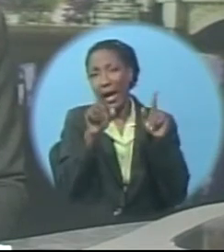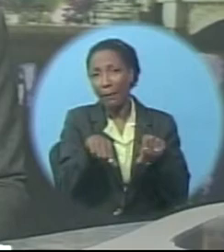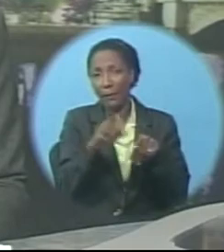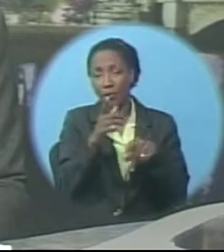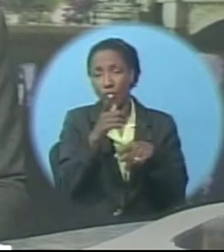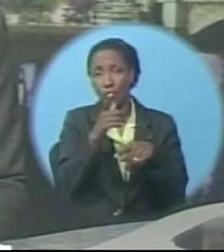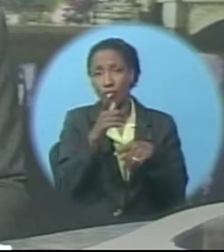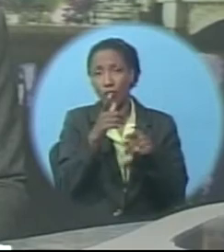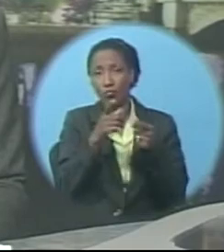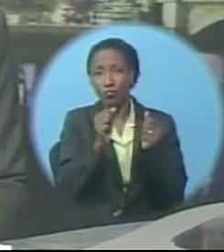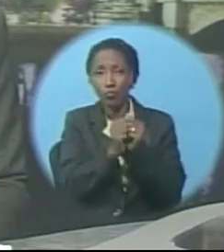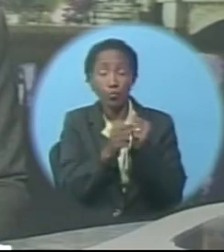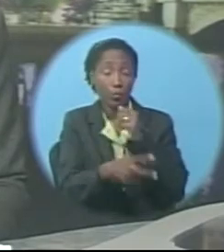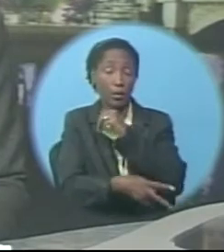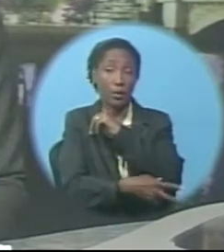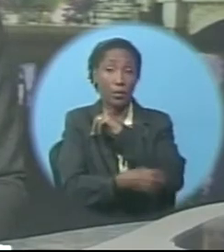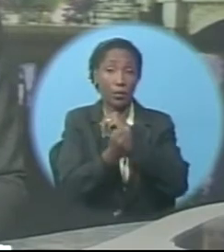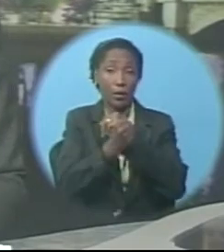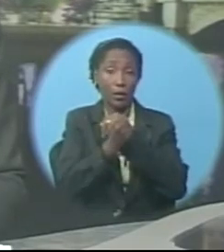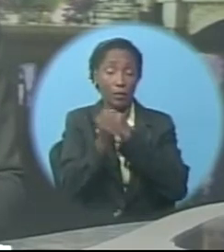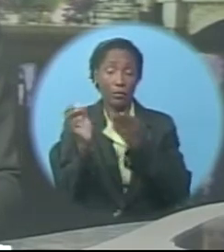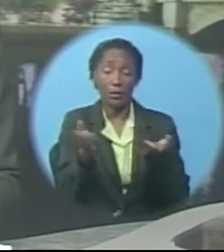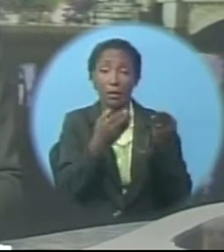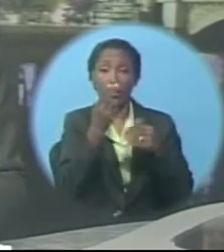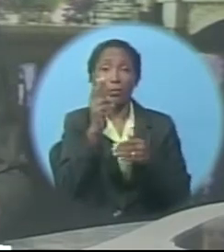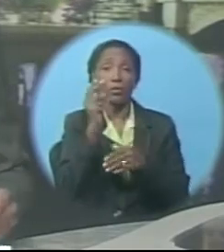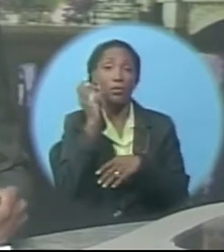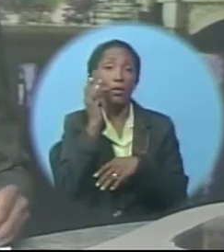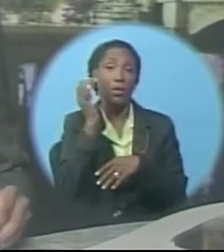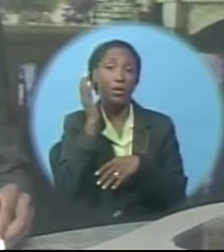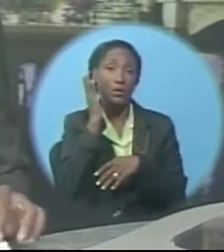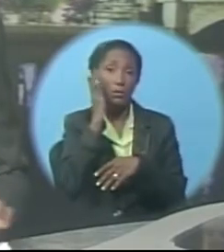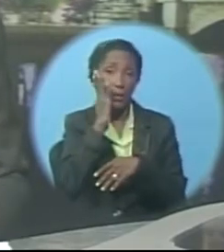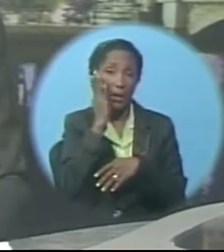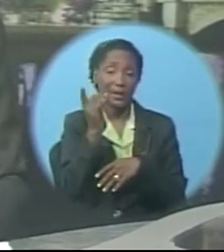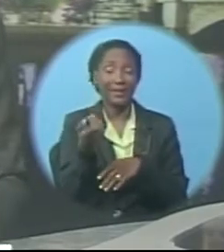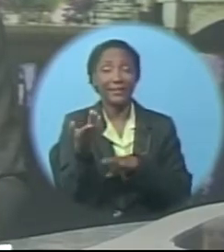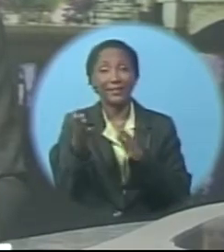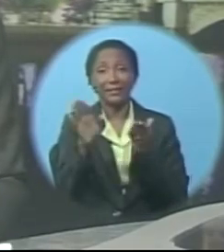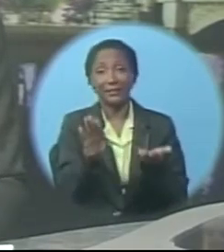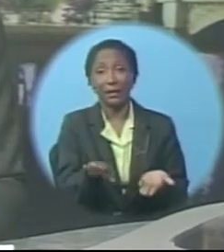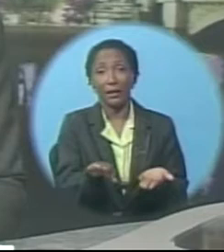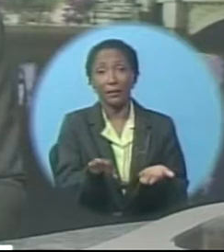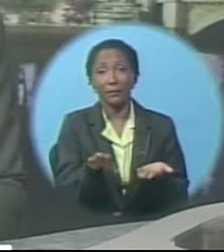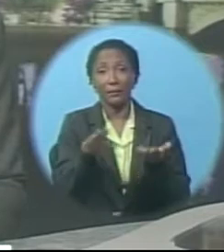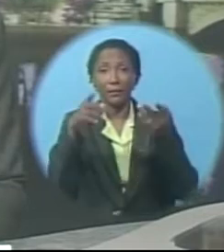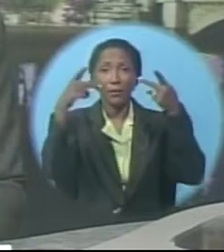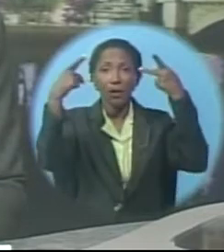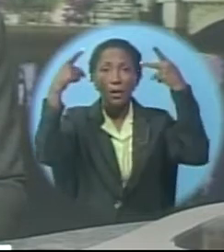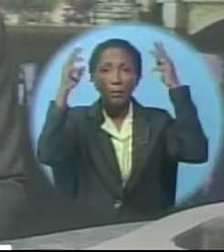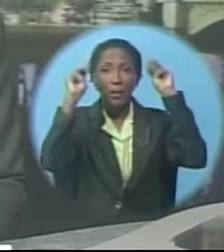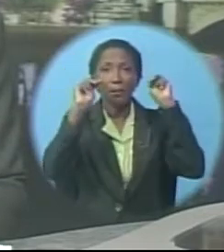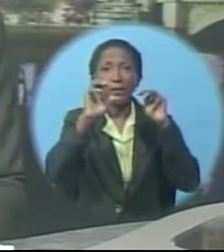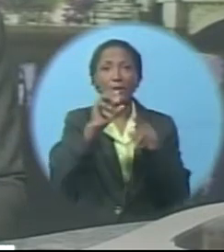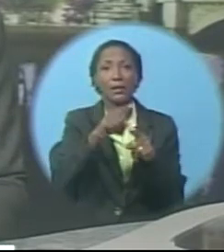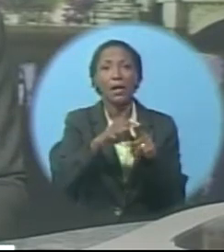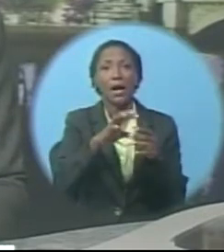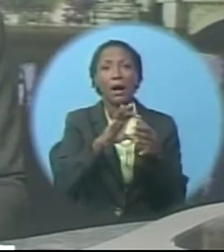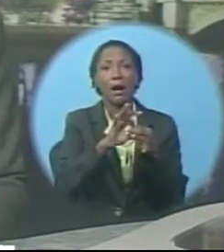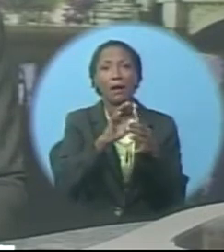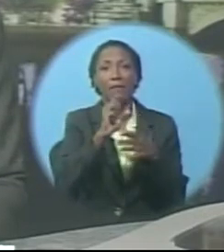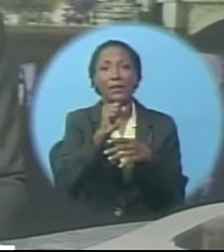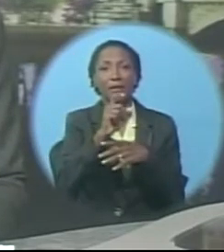of the West Indies Hospital, where he died. The Prime Minister of St. Martin has called for joint development